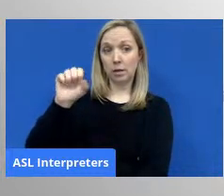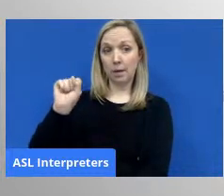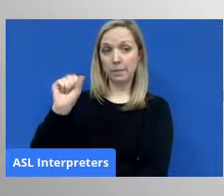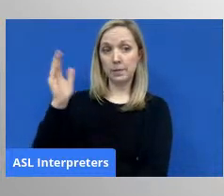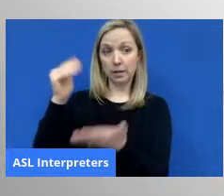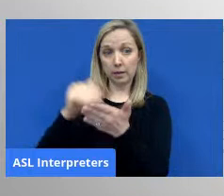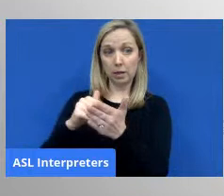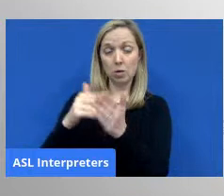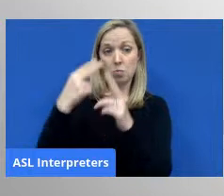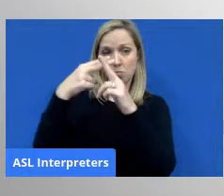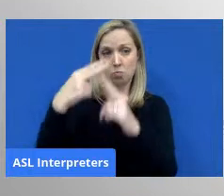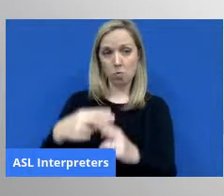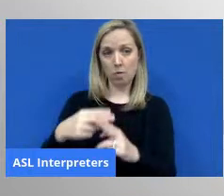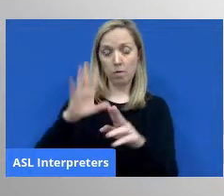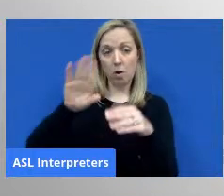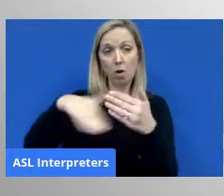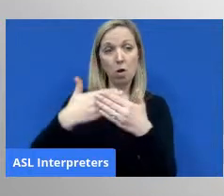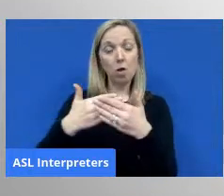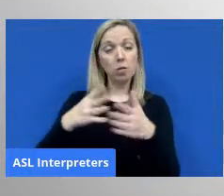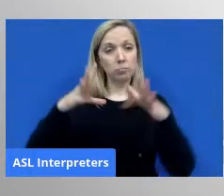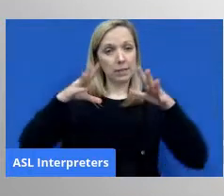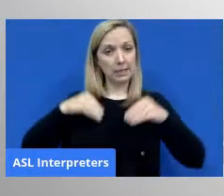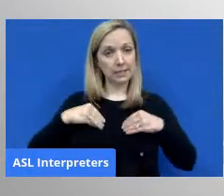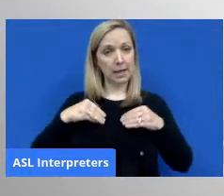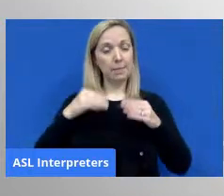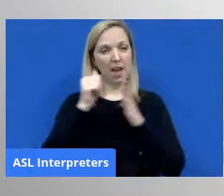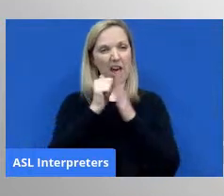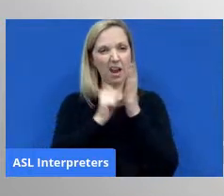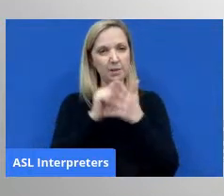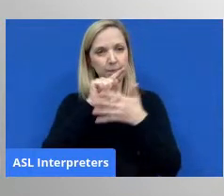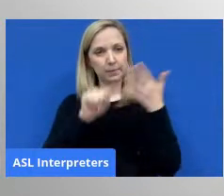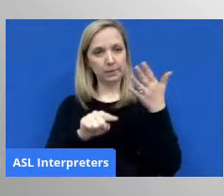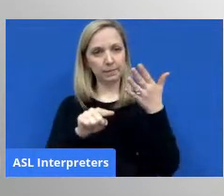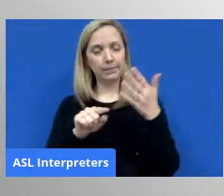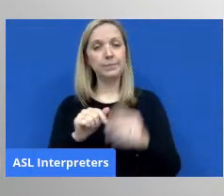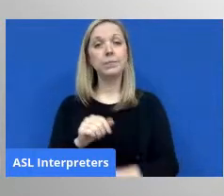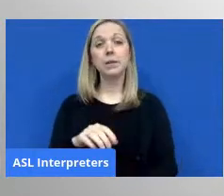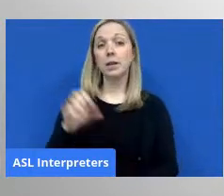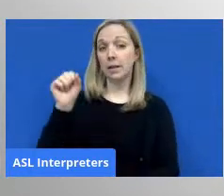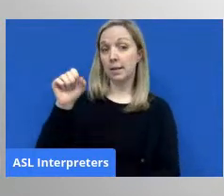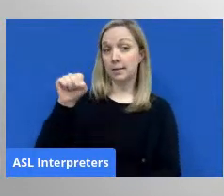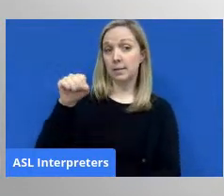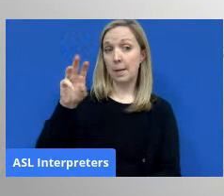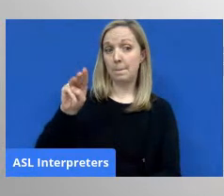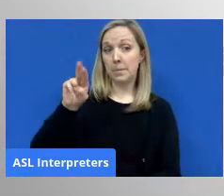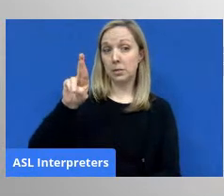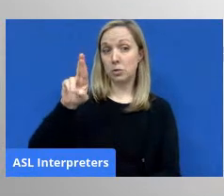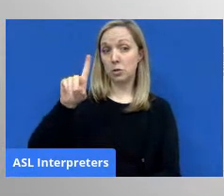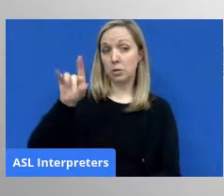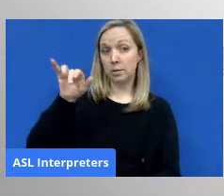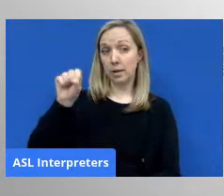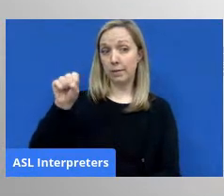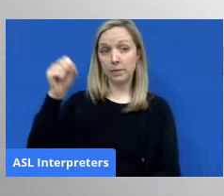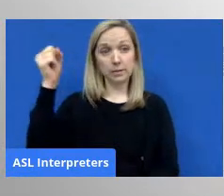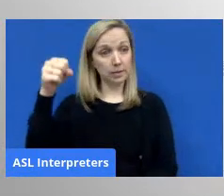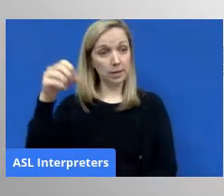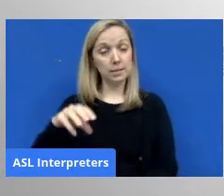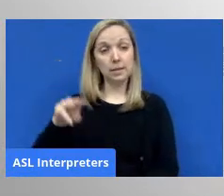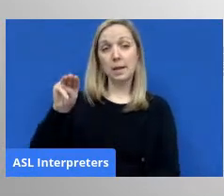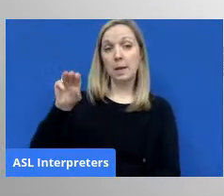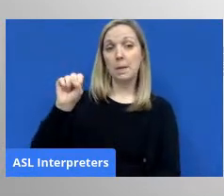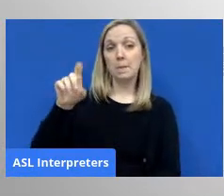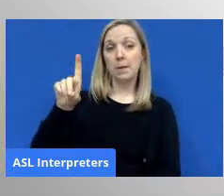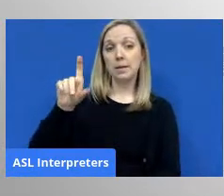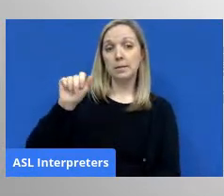adopting the items on the consent agenda. Yes, Mr. Davis, Yes. Ms. Davis, Yes.